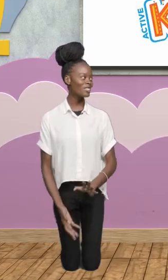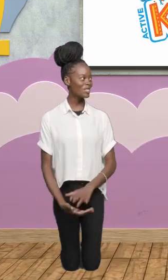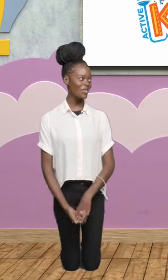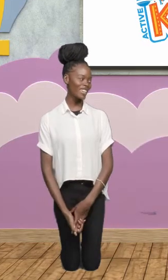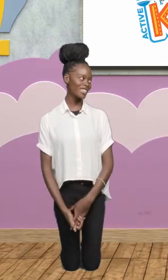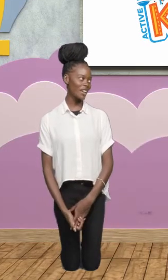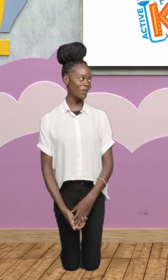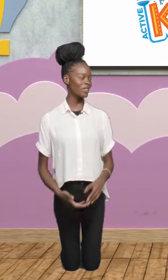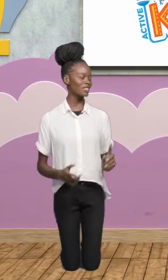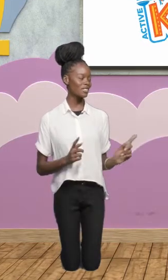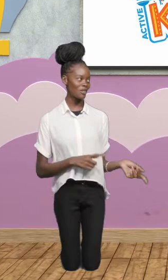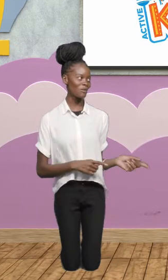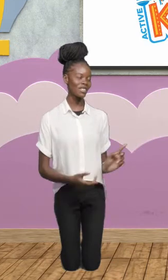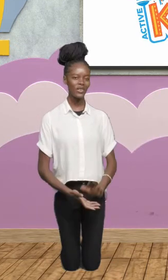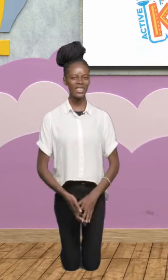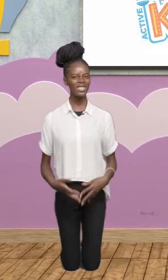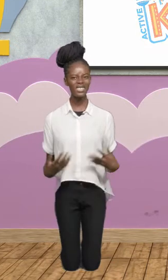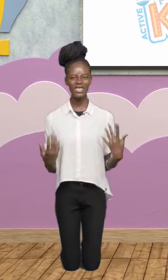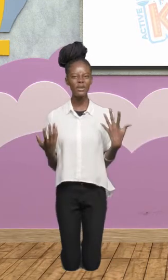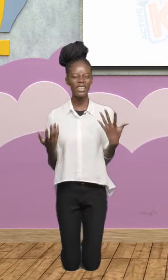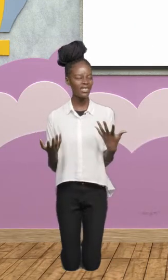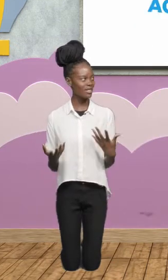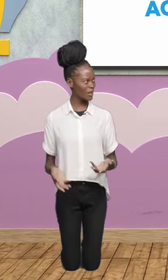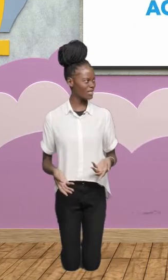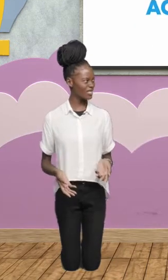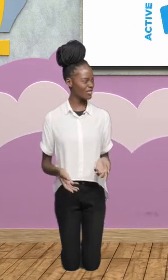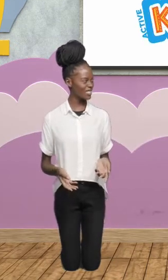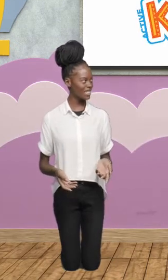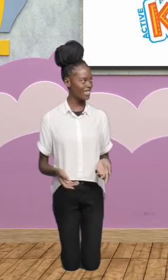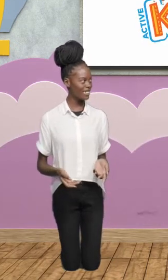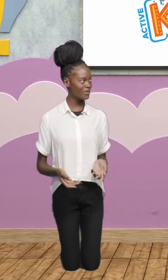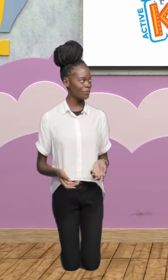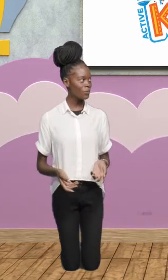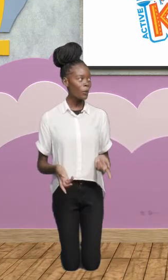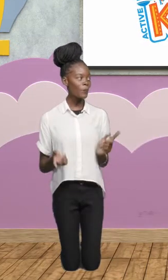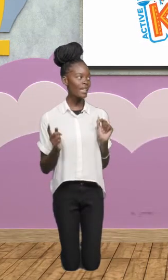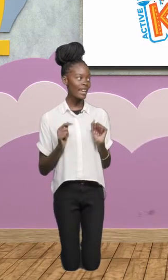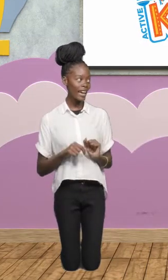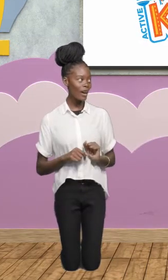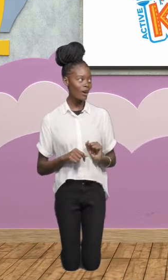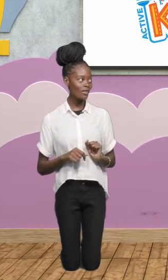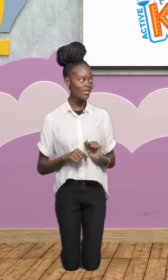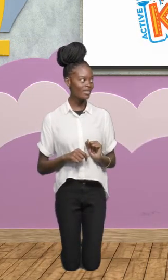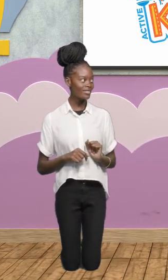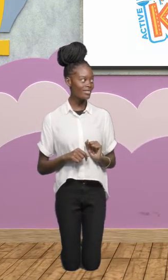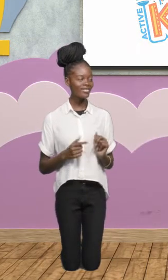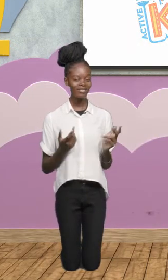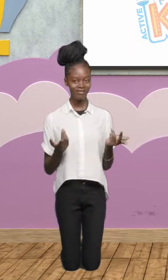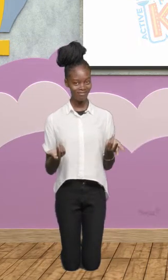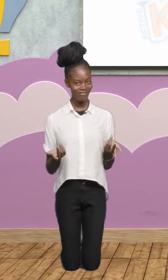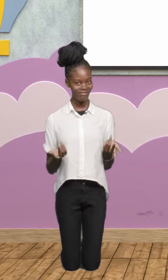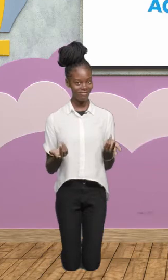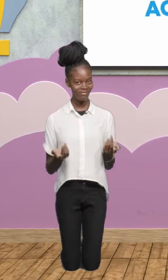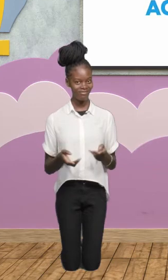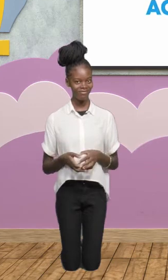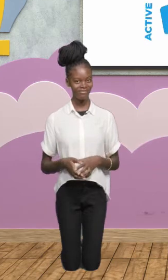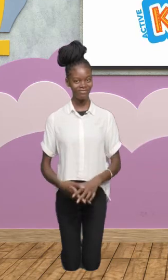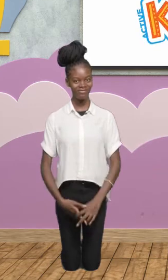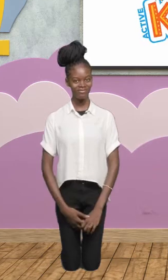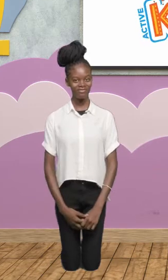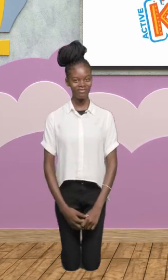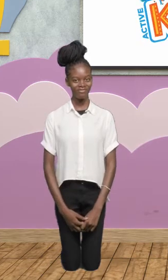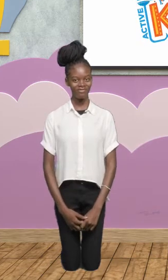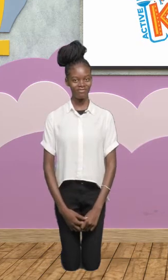Wow, Zoe and Zacky was so much fun. They just keep getting smarter, don't you think? Yeah. But now, It's time for